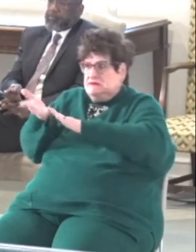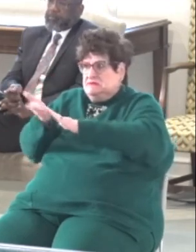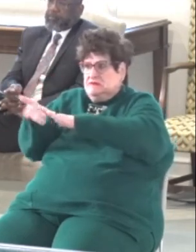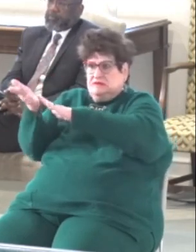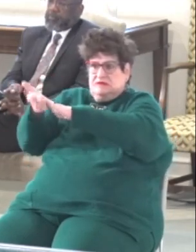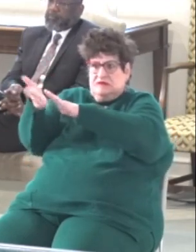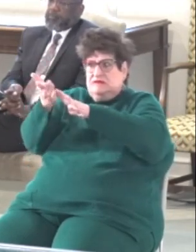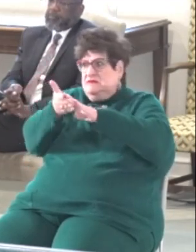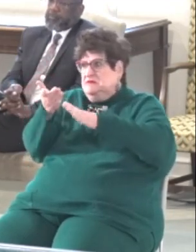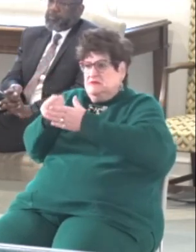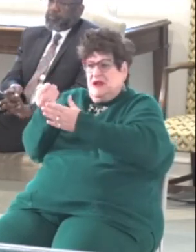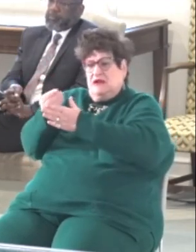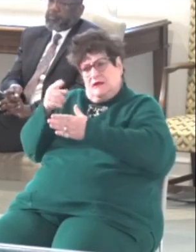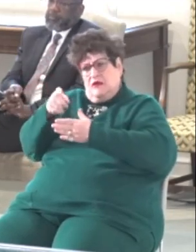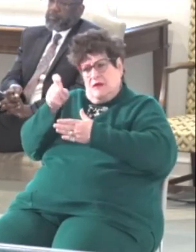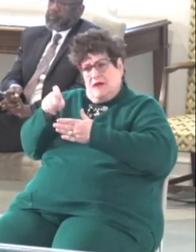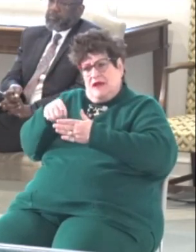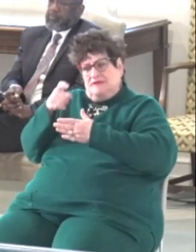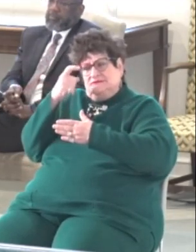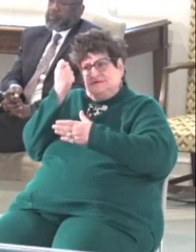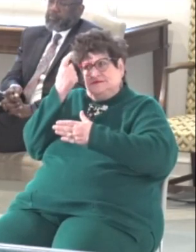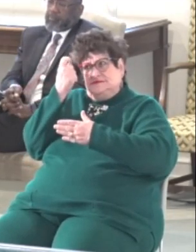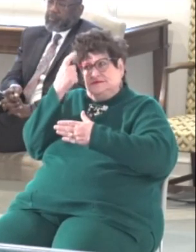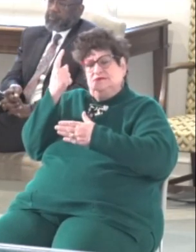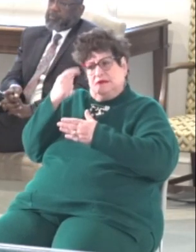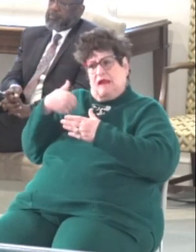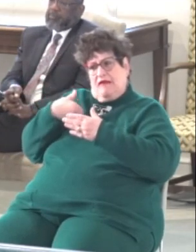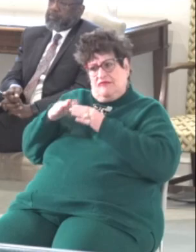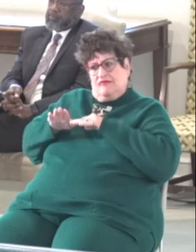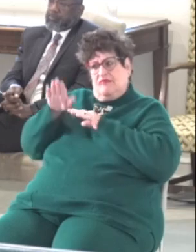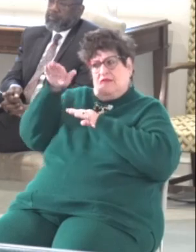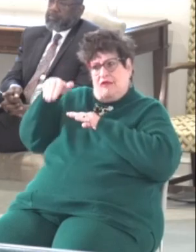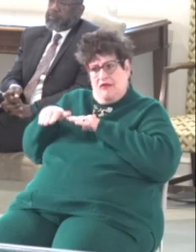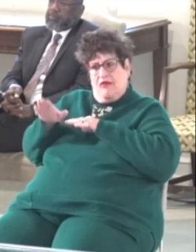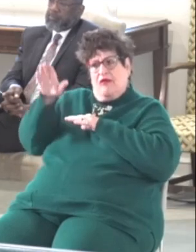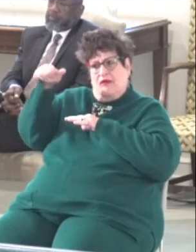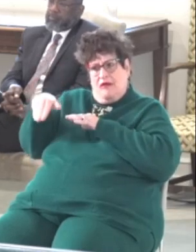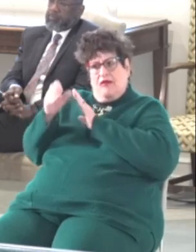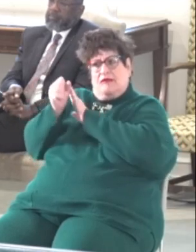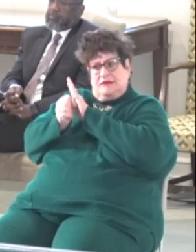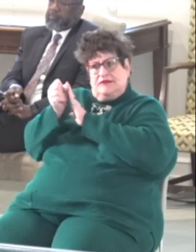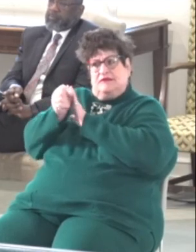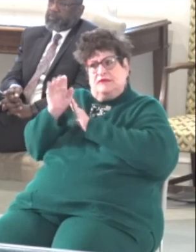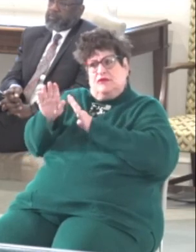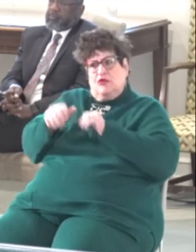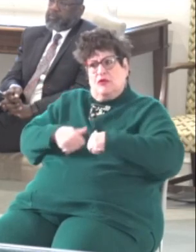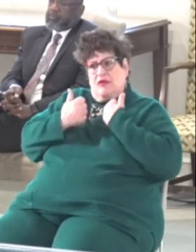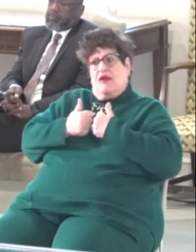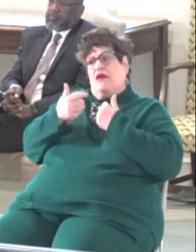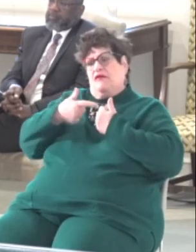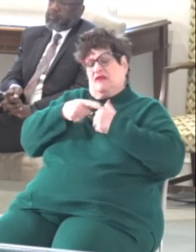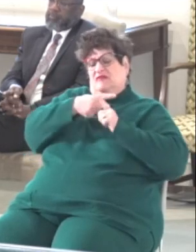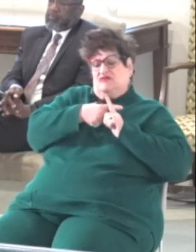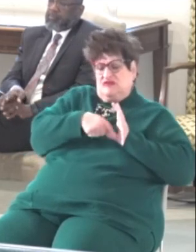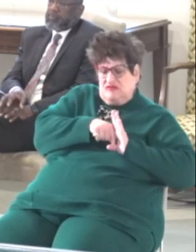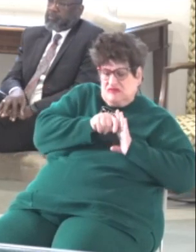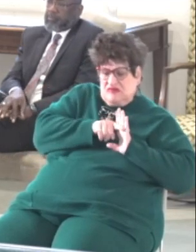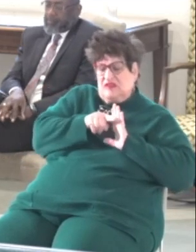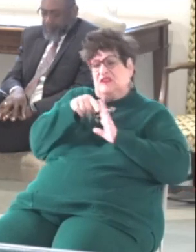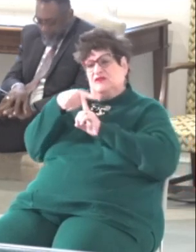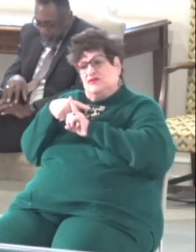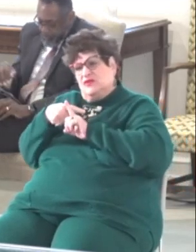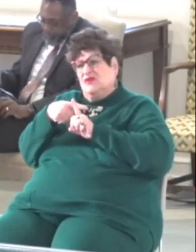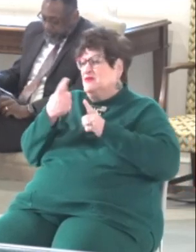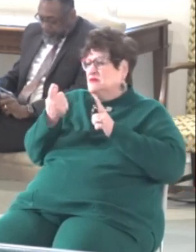and there are flows, and that is a part of the beauty. That there are seasons in our lives, just as there are seasons on